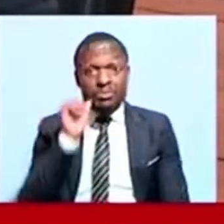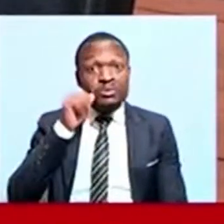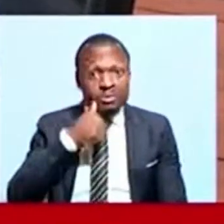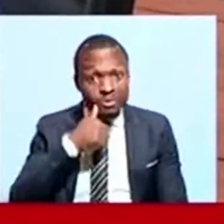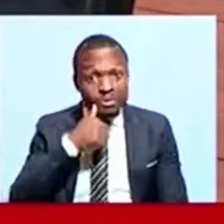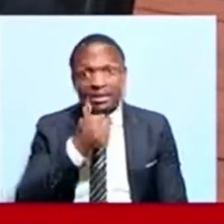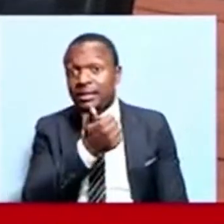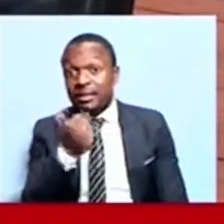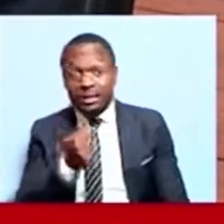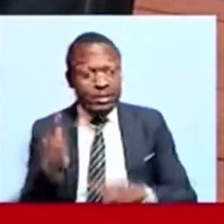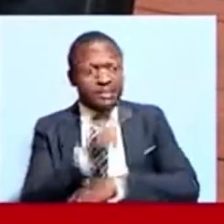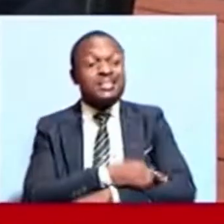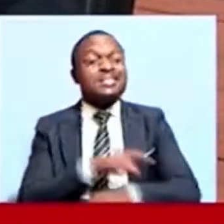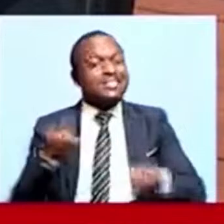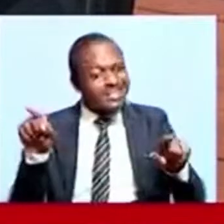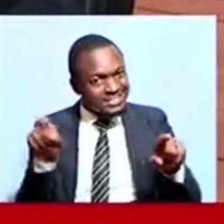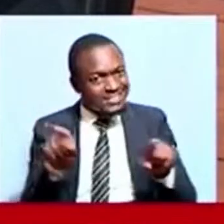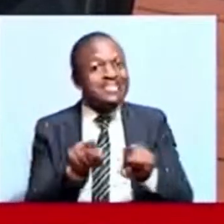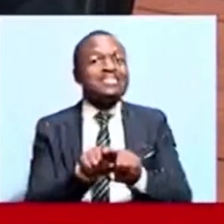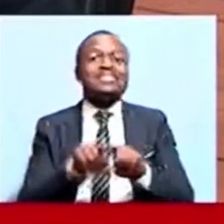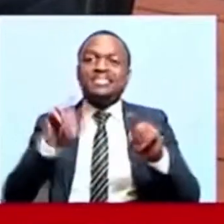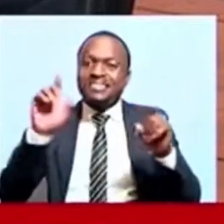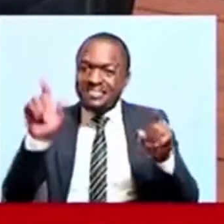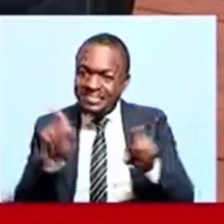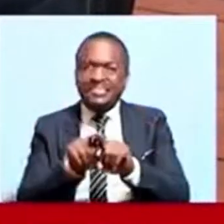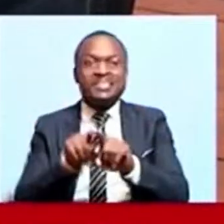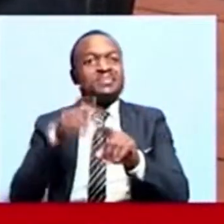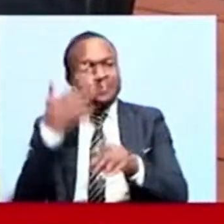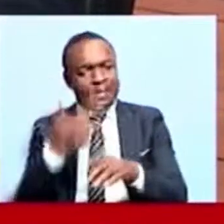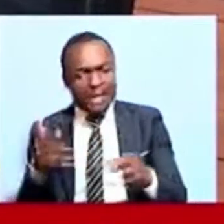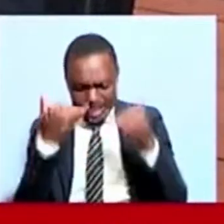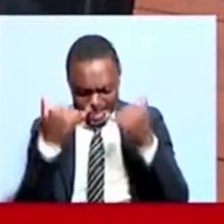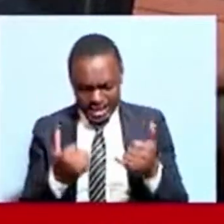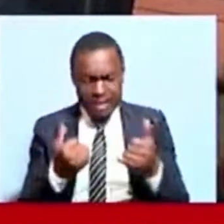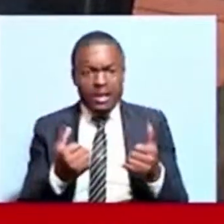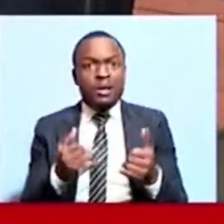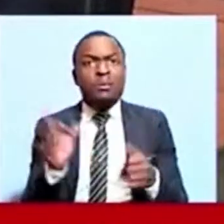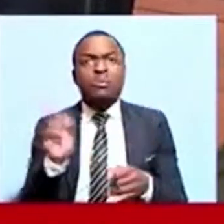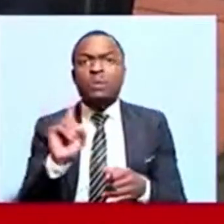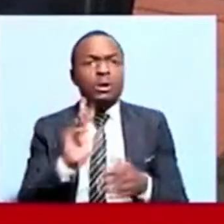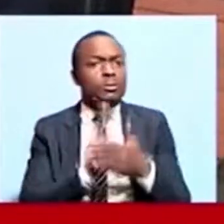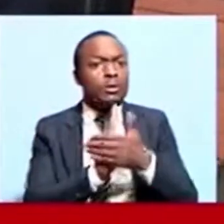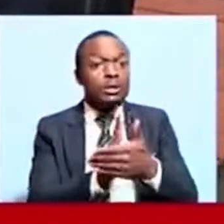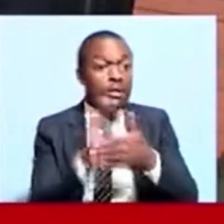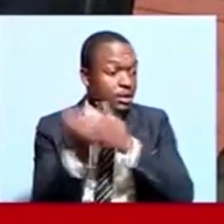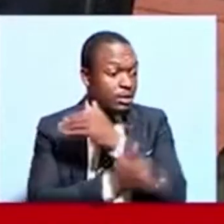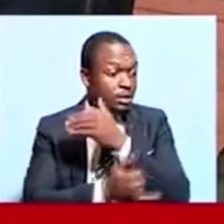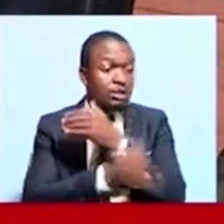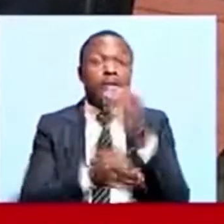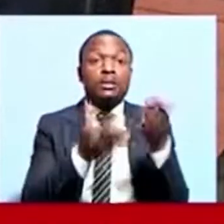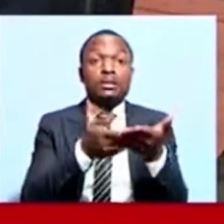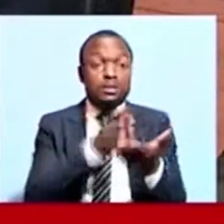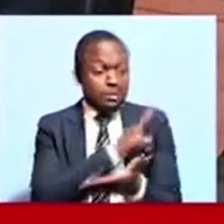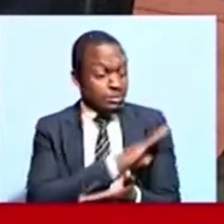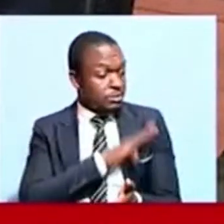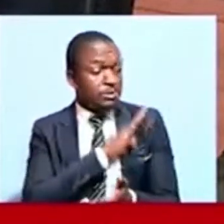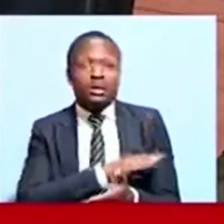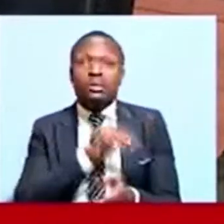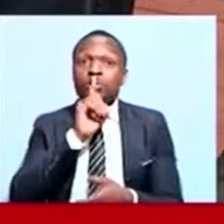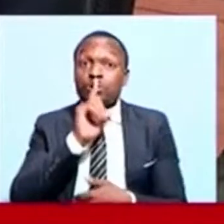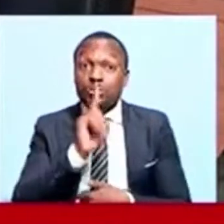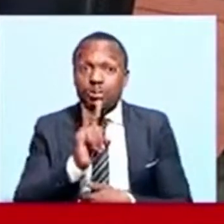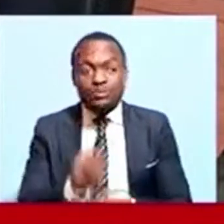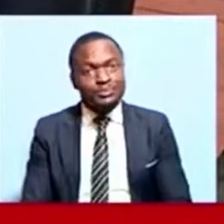and the other day, it's just an anthem now. So, Chair, where are we taking this country if this is the attitude? Is it